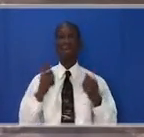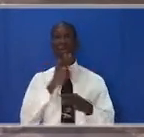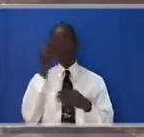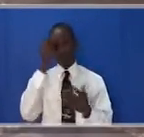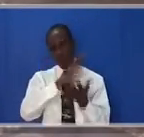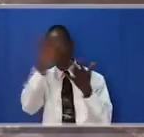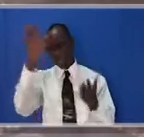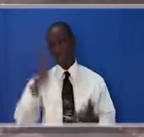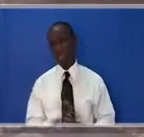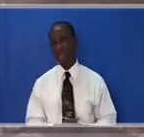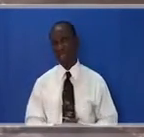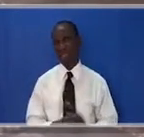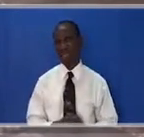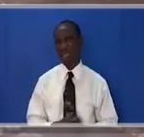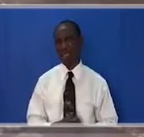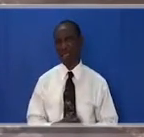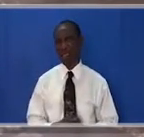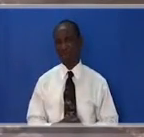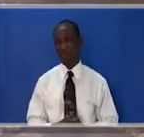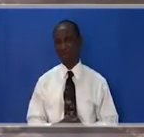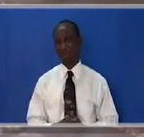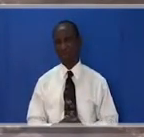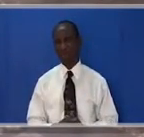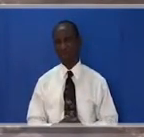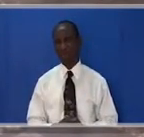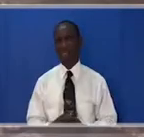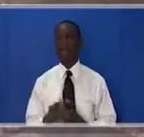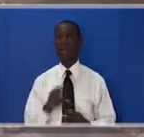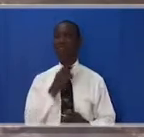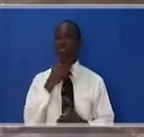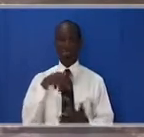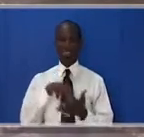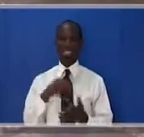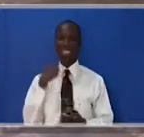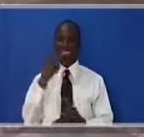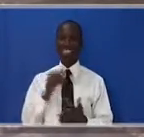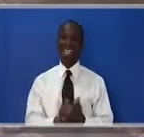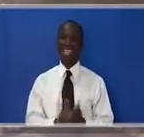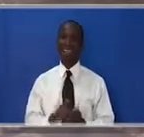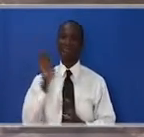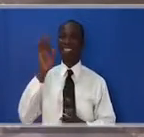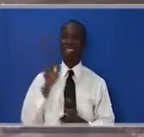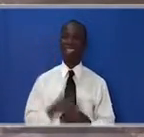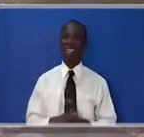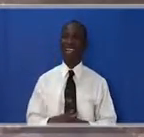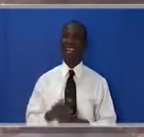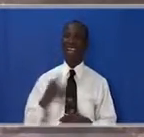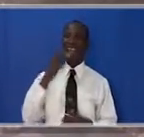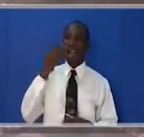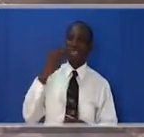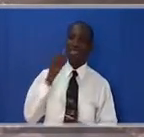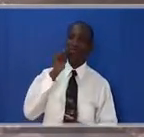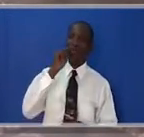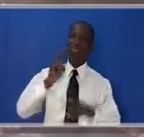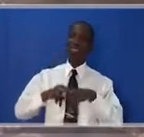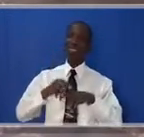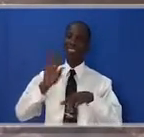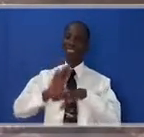Nani bagu asol demu ha obi ti asol demu ha o she pants e yekoko wezu ya se we ngom se we ye nisu ade